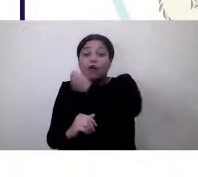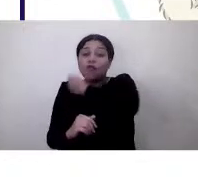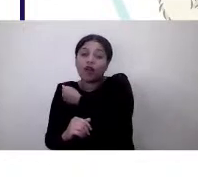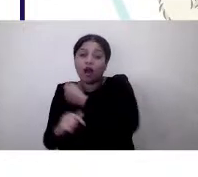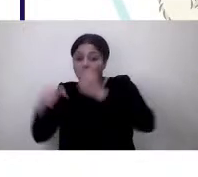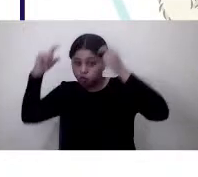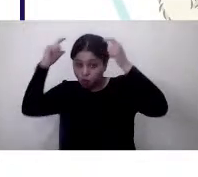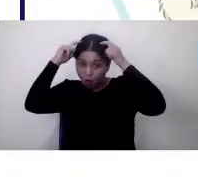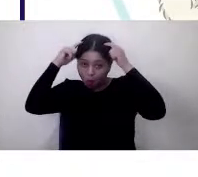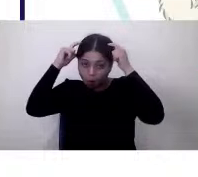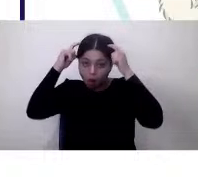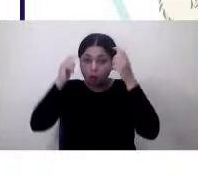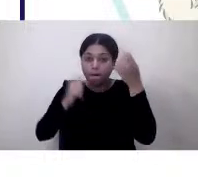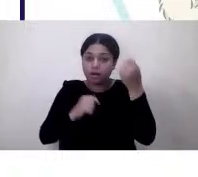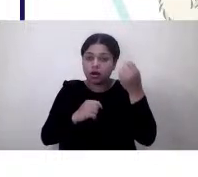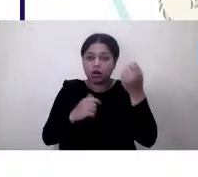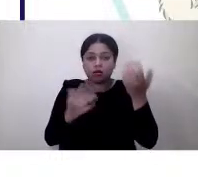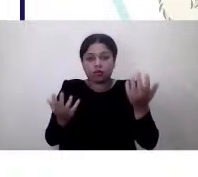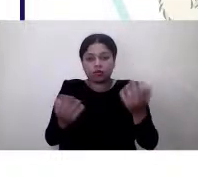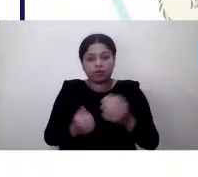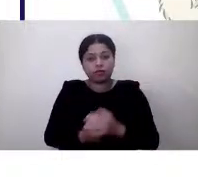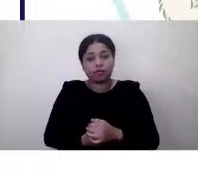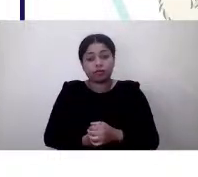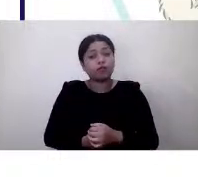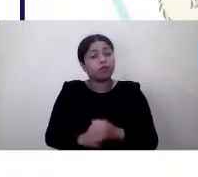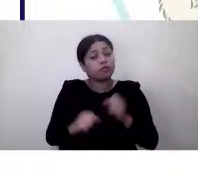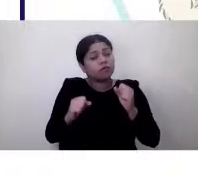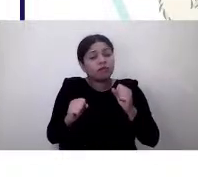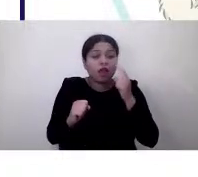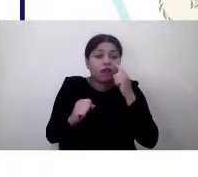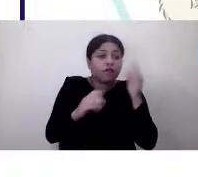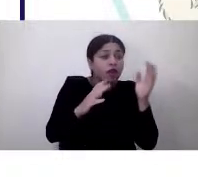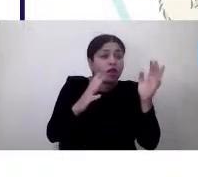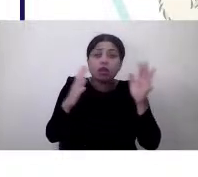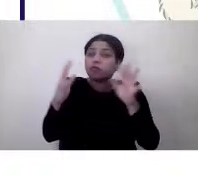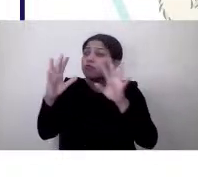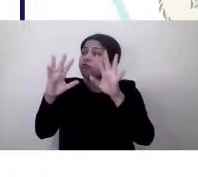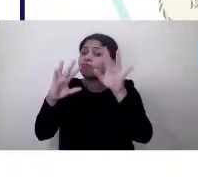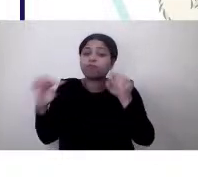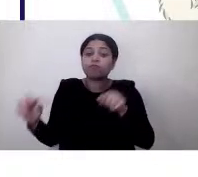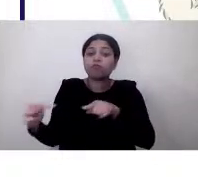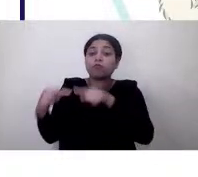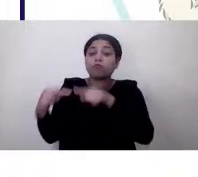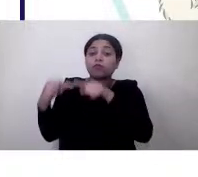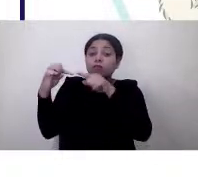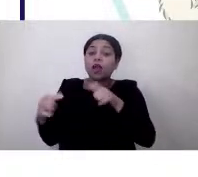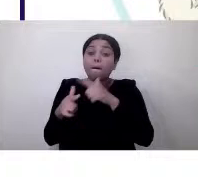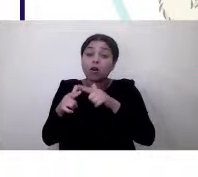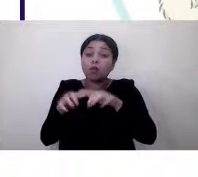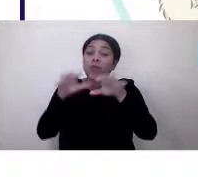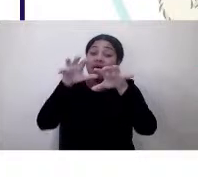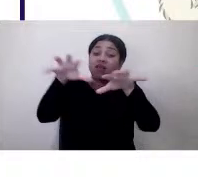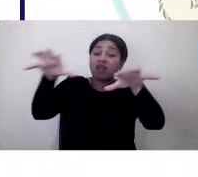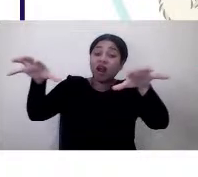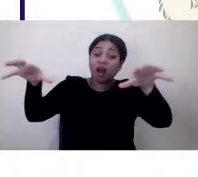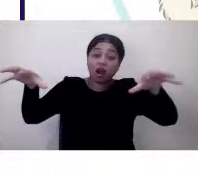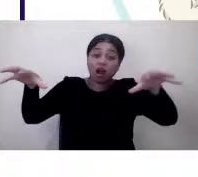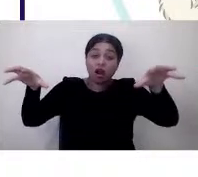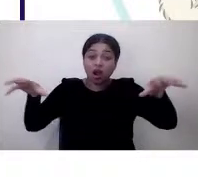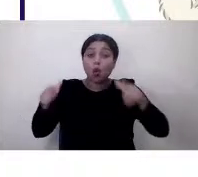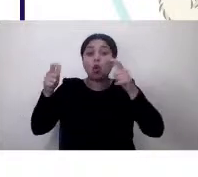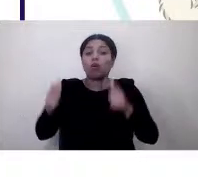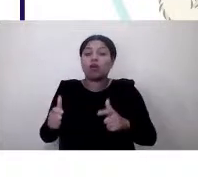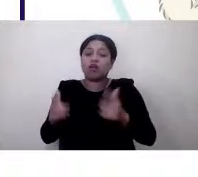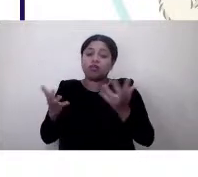this concept and get them to talk about a problem in their local communities to relate to. Replace save